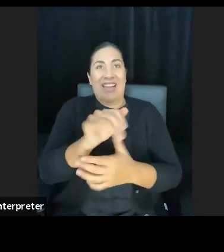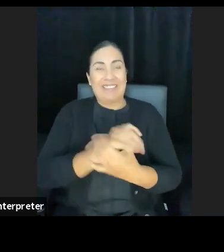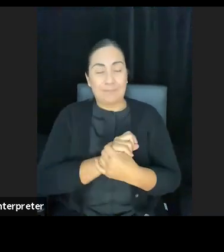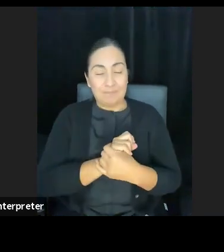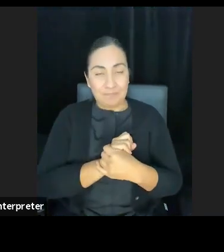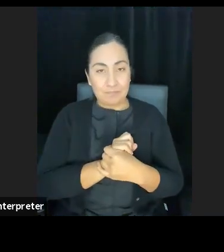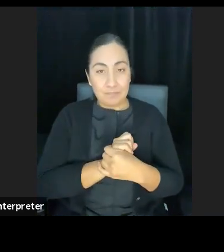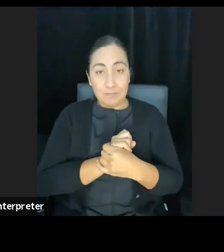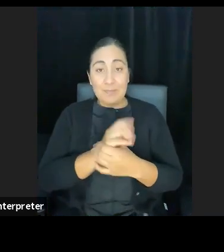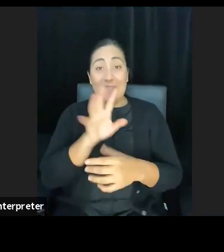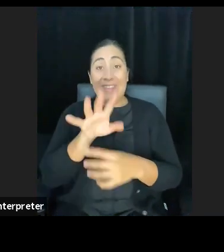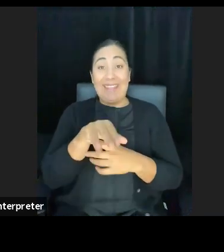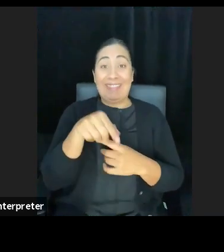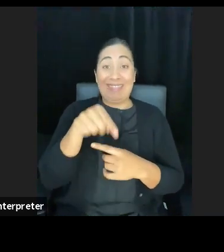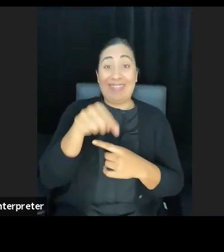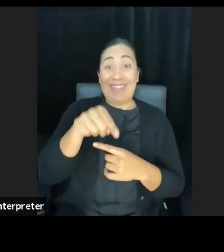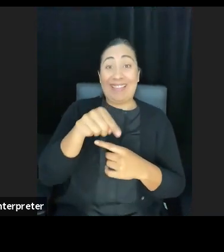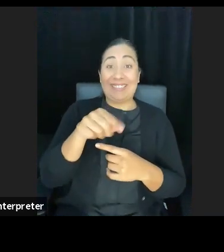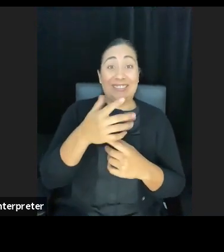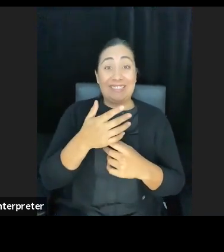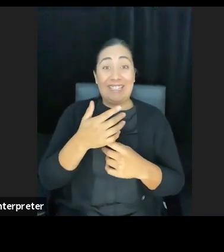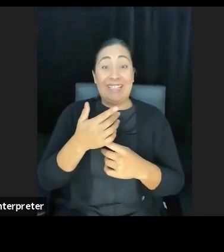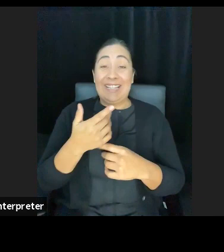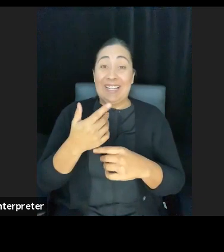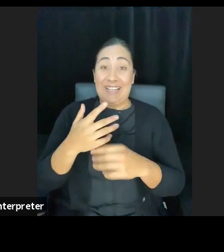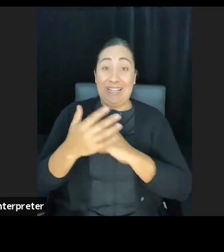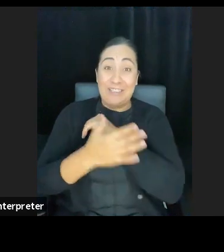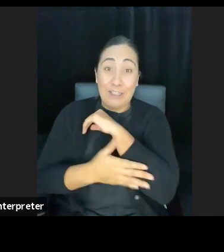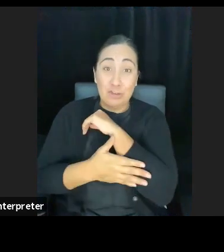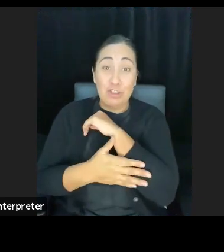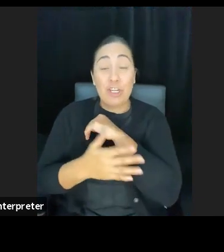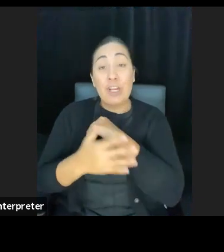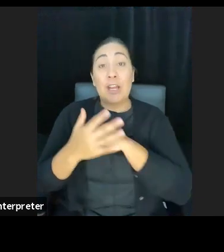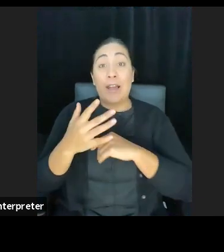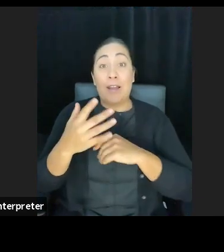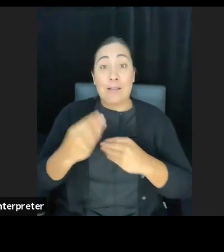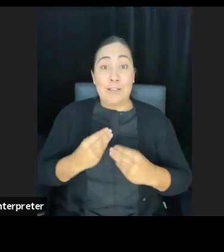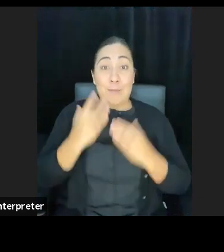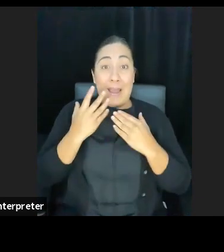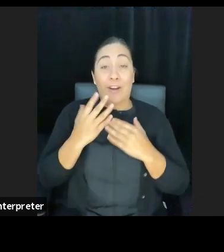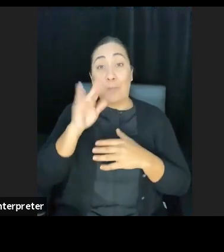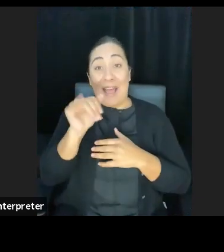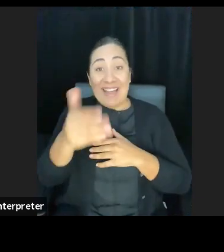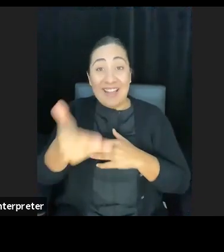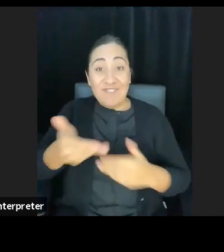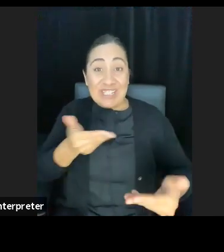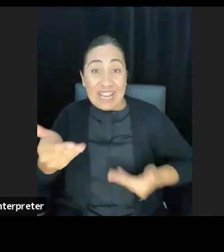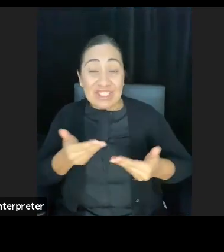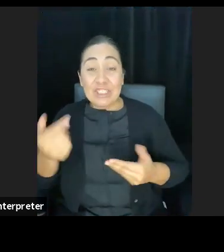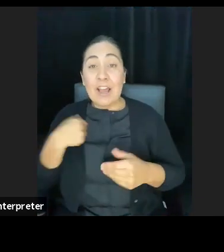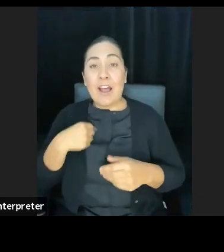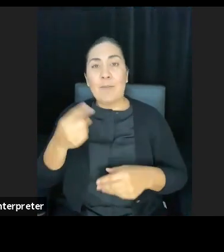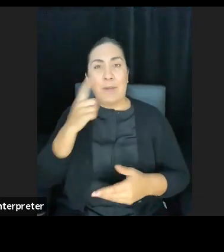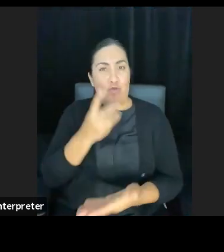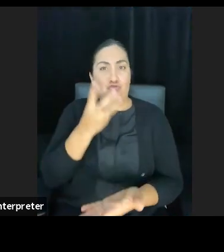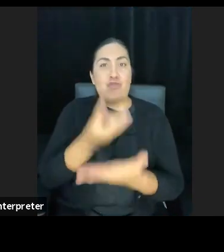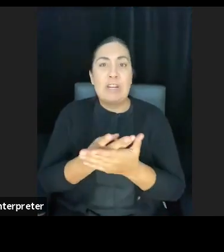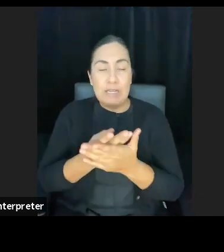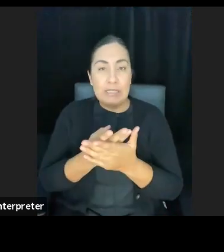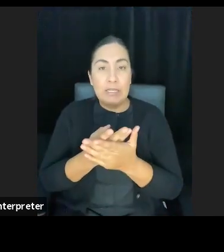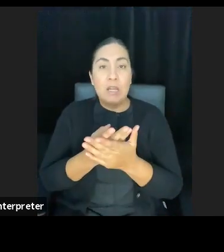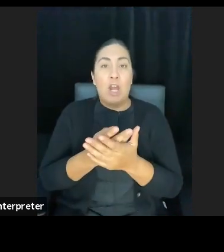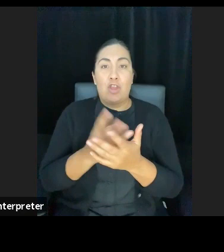In this wandering of the country, inspired by invitation, I've been witnessing the intersection of cultural production and social justice, sort of